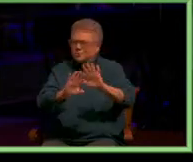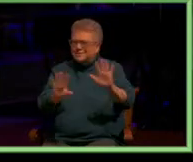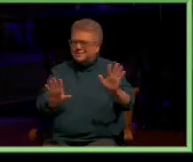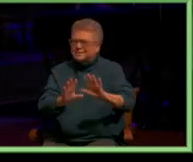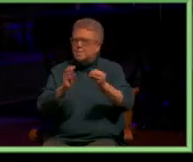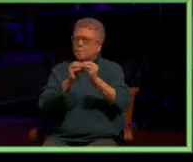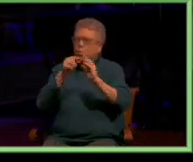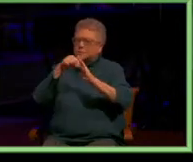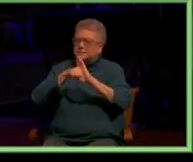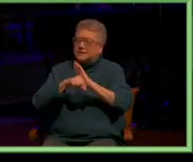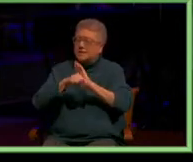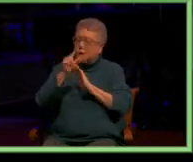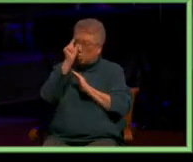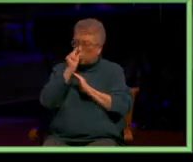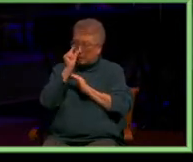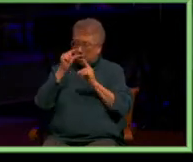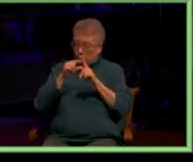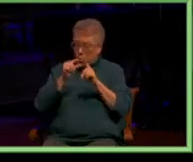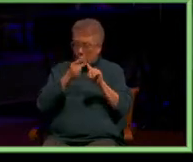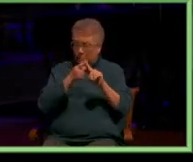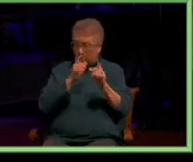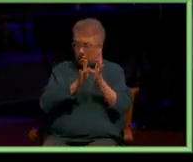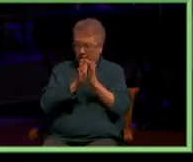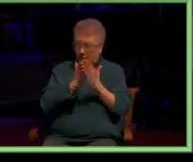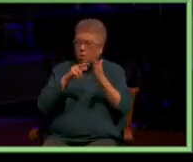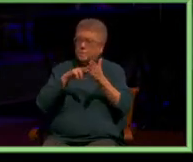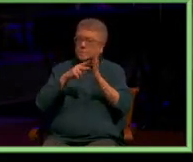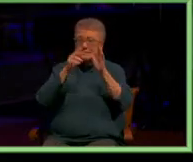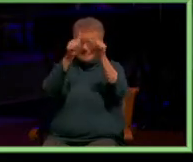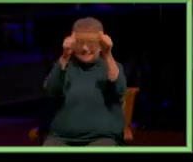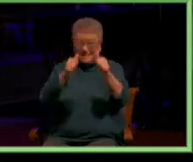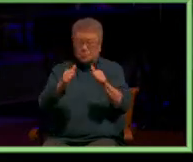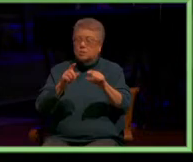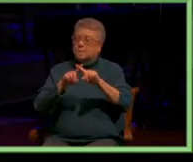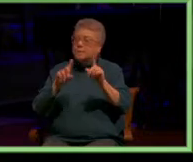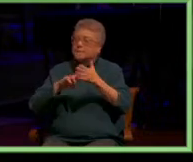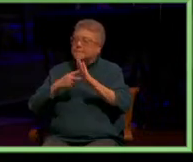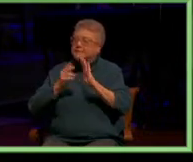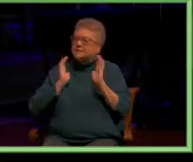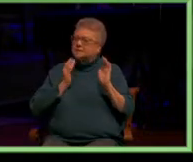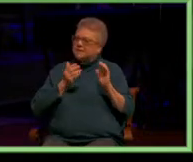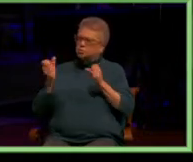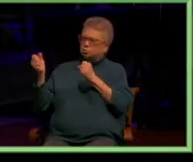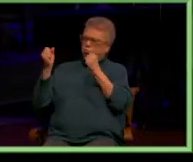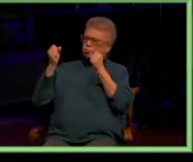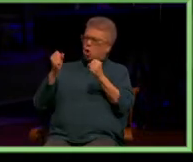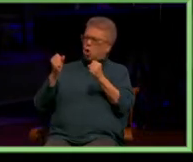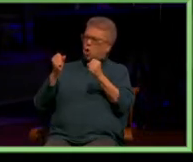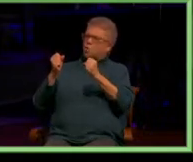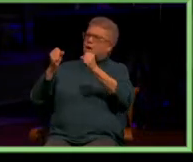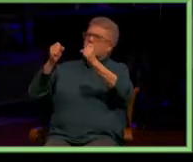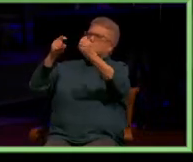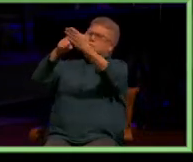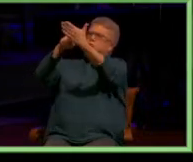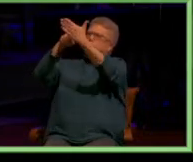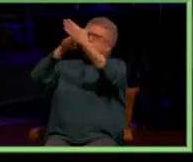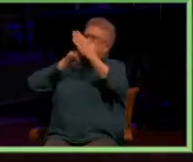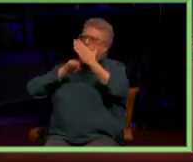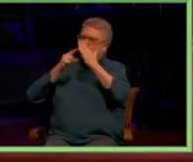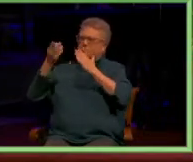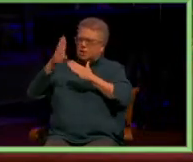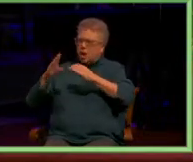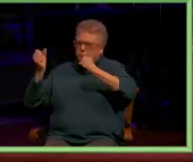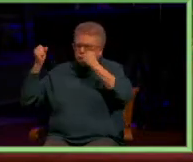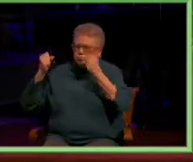than that. The Greek word here not only means this statue or this image, but it also means this full manifestation. It means the